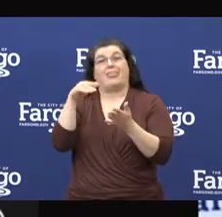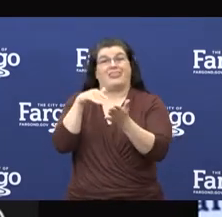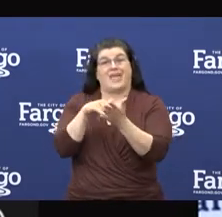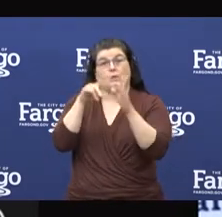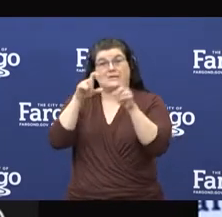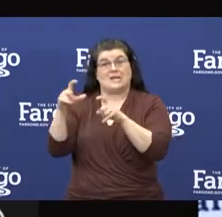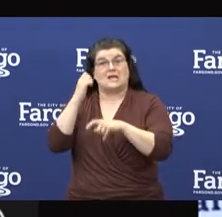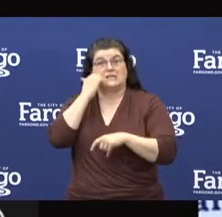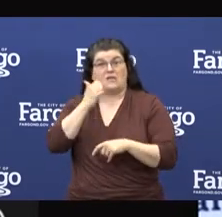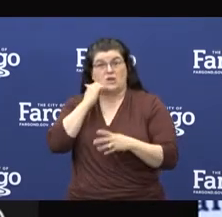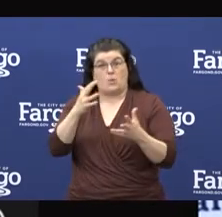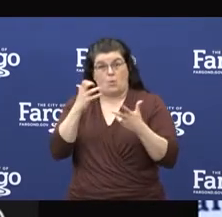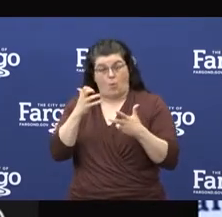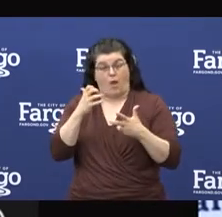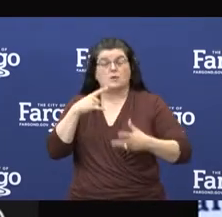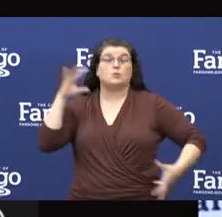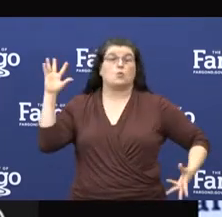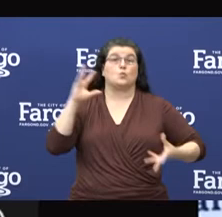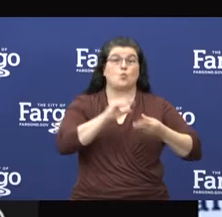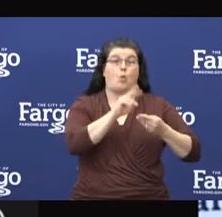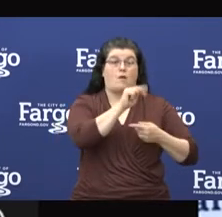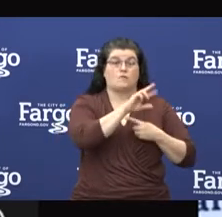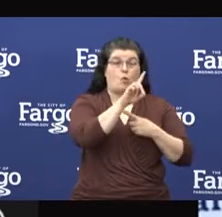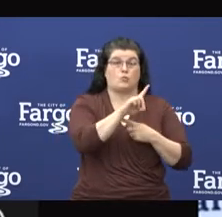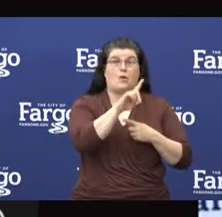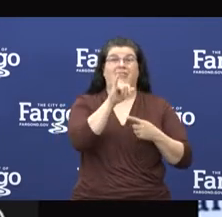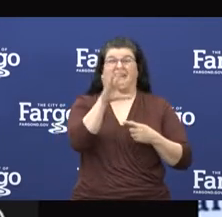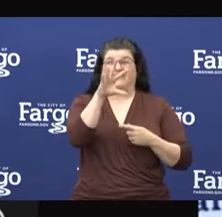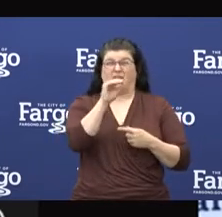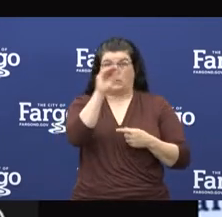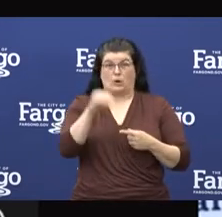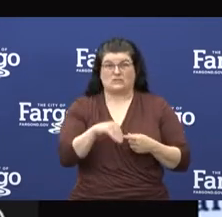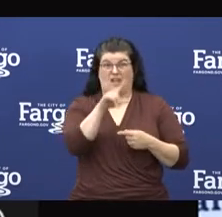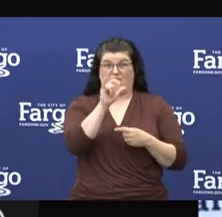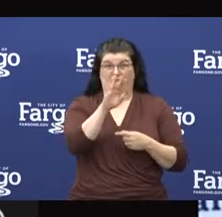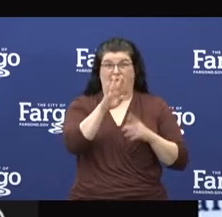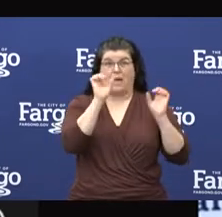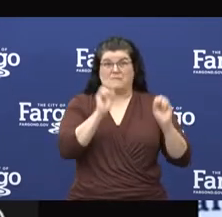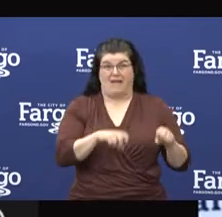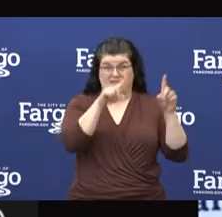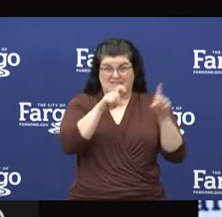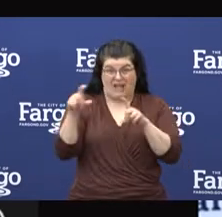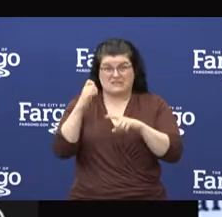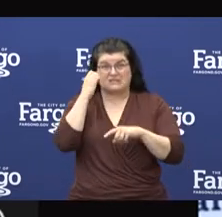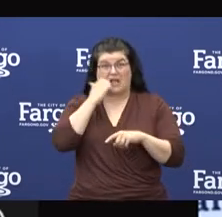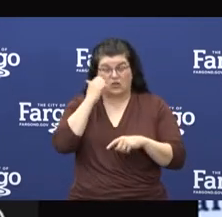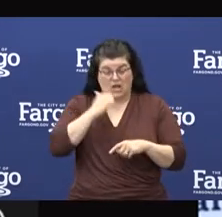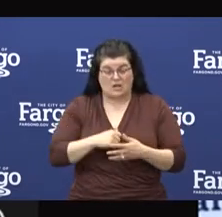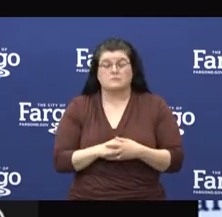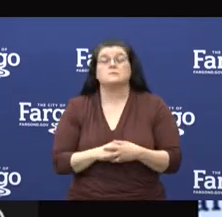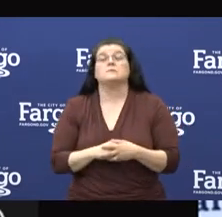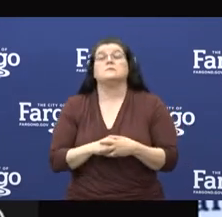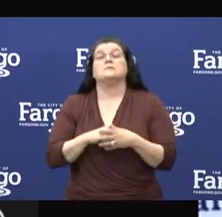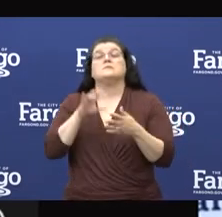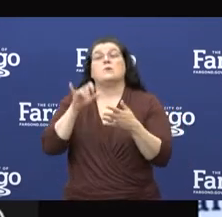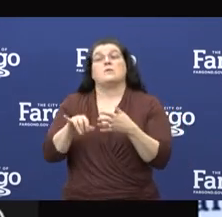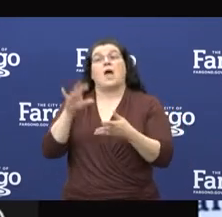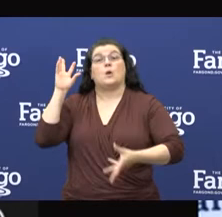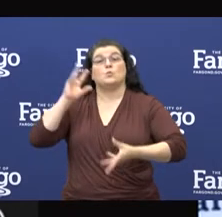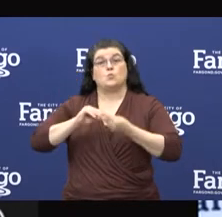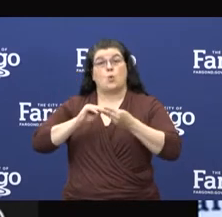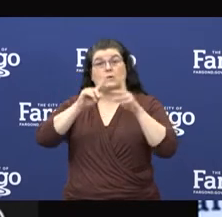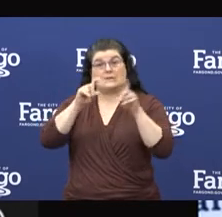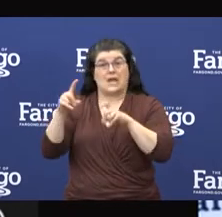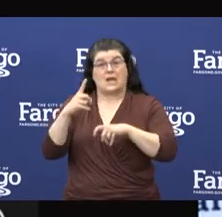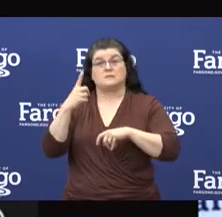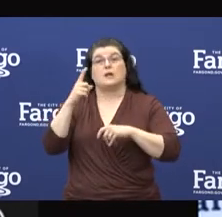is 50% of the North Dakota Department of Health lab capacity. This capacity reflects the total number of tests the lab is able to run in